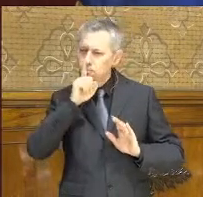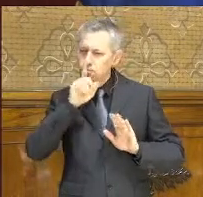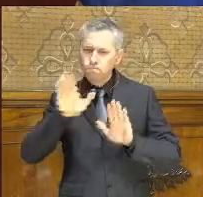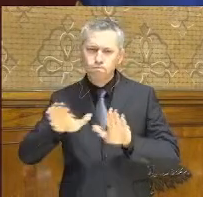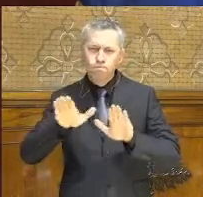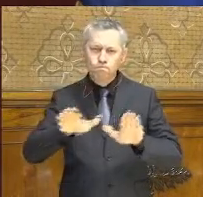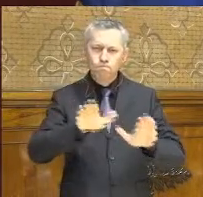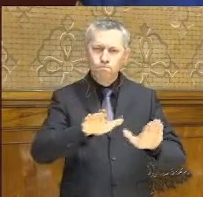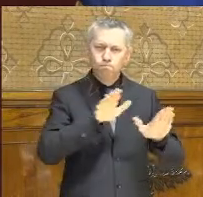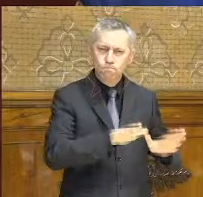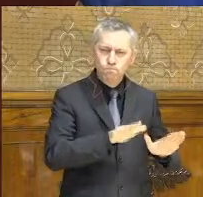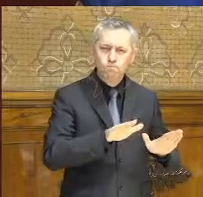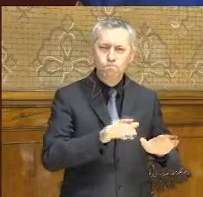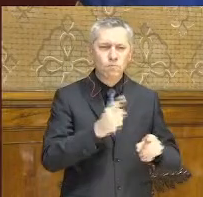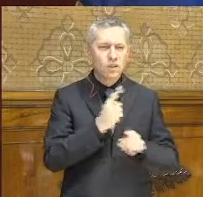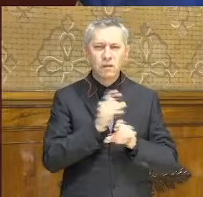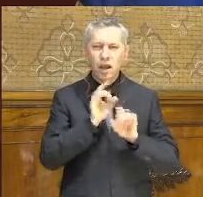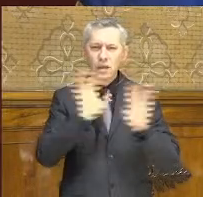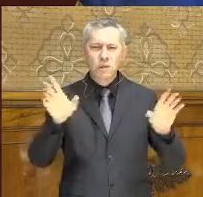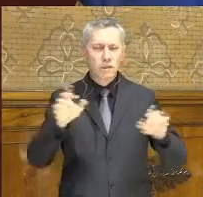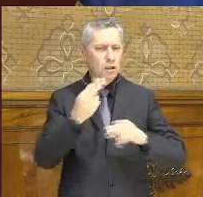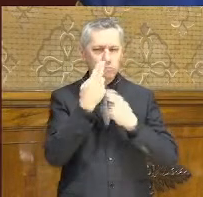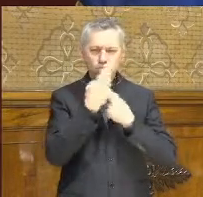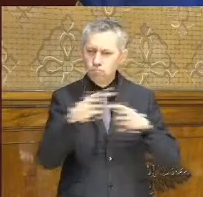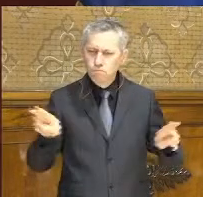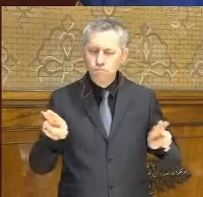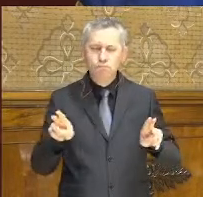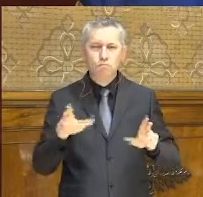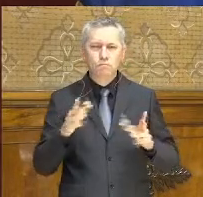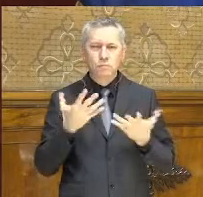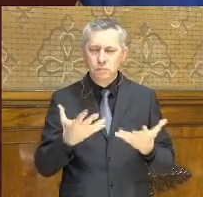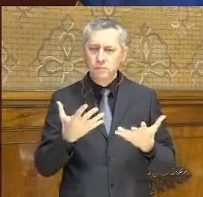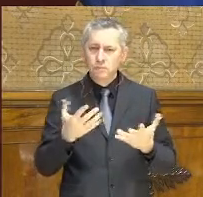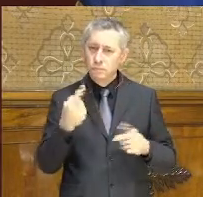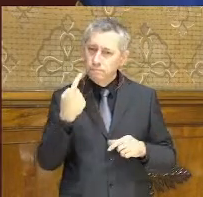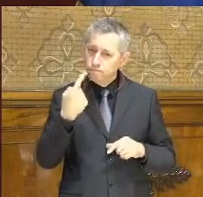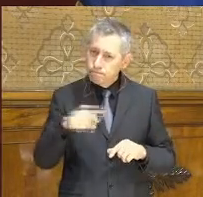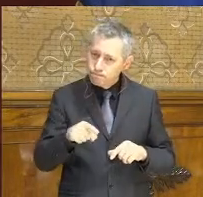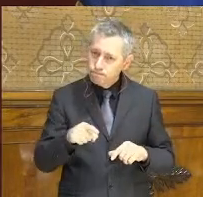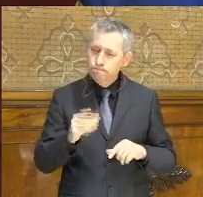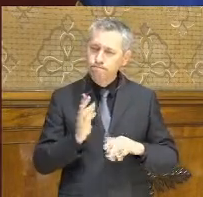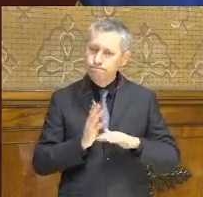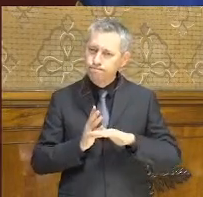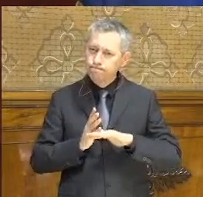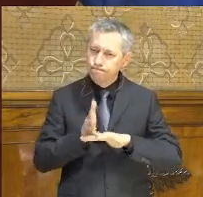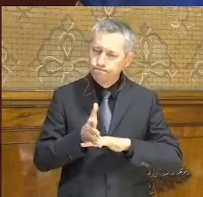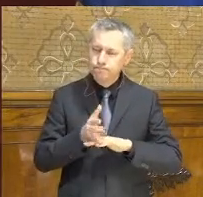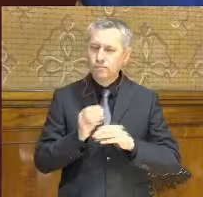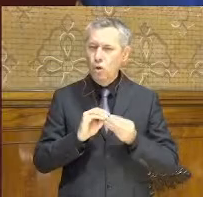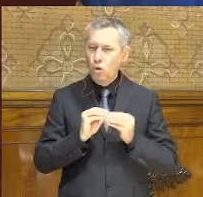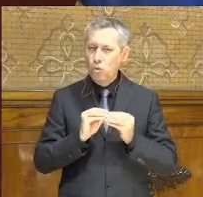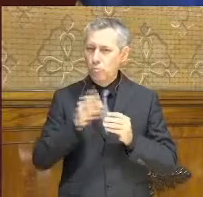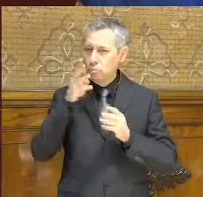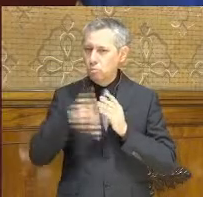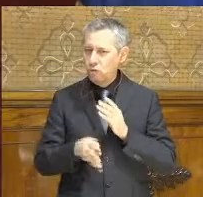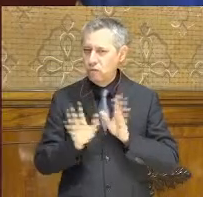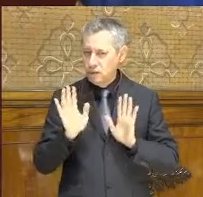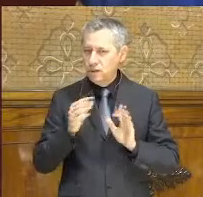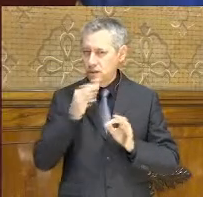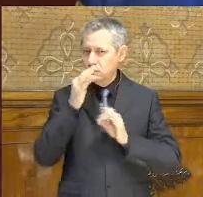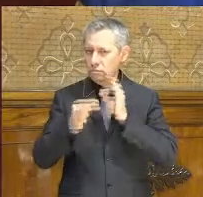fact allows us to deepen our sense of the fate of